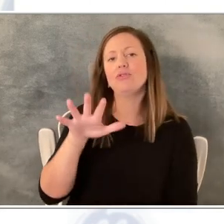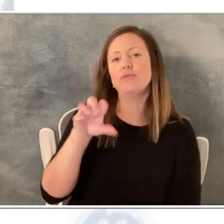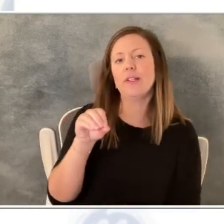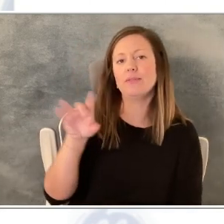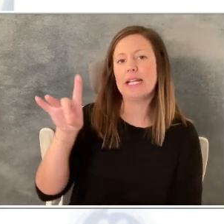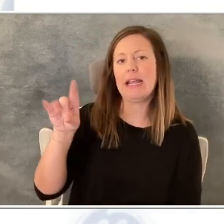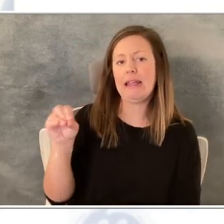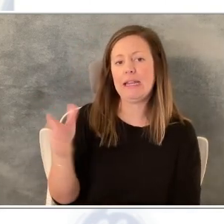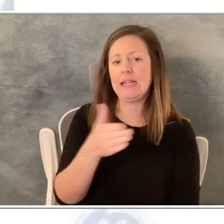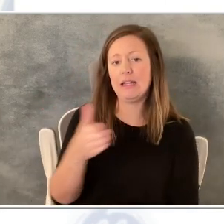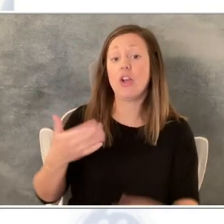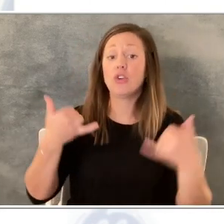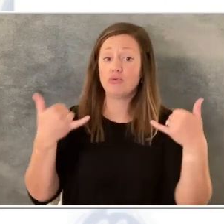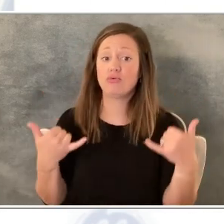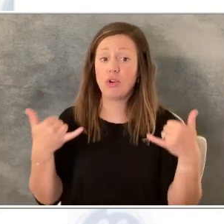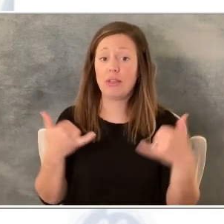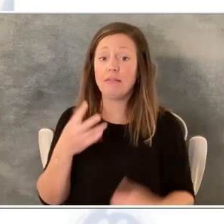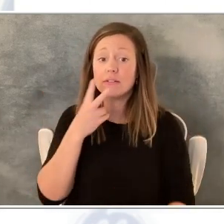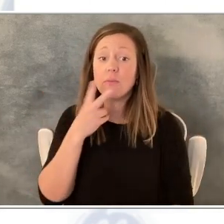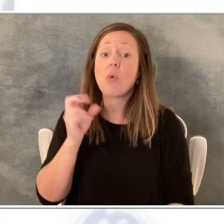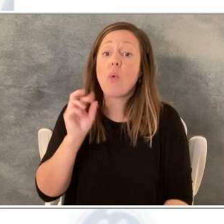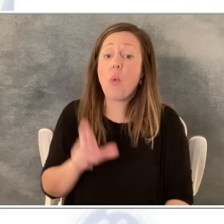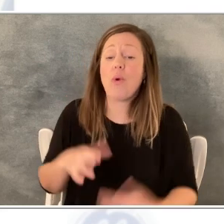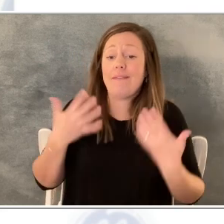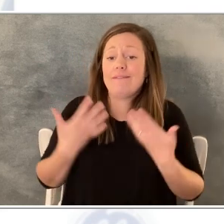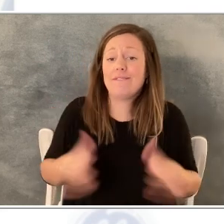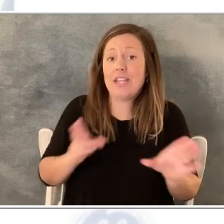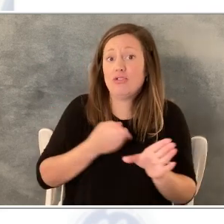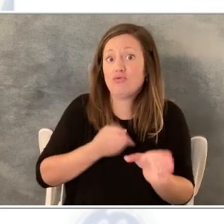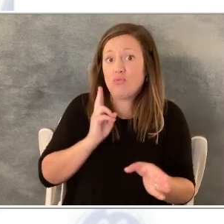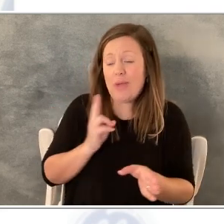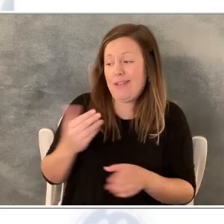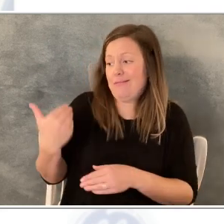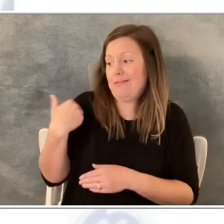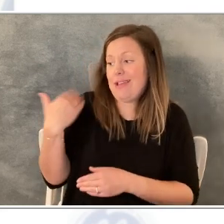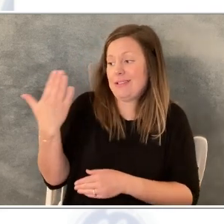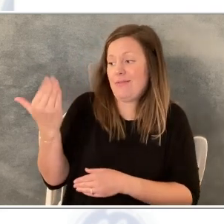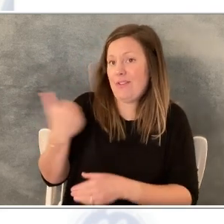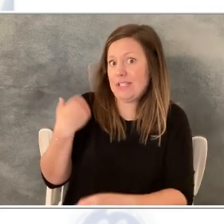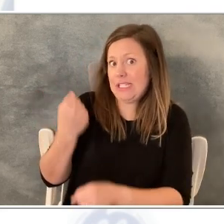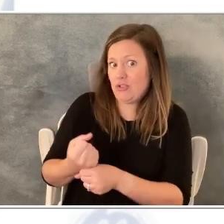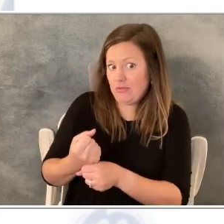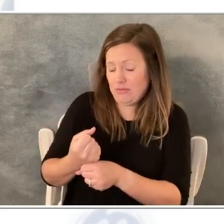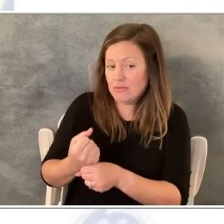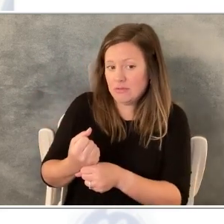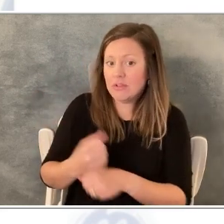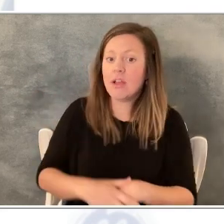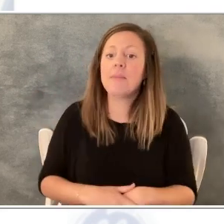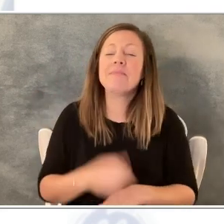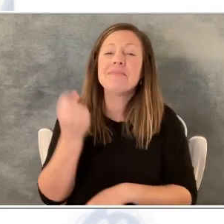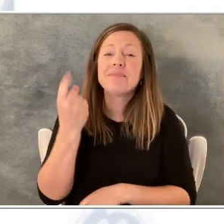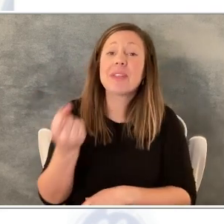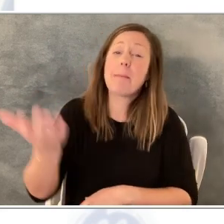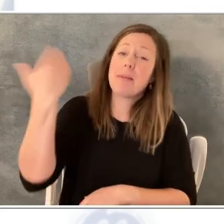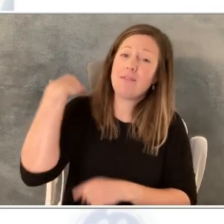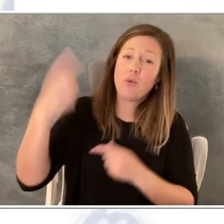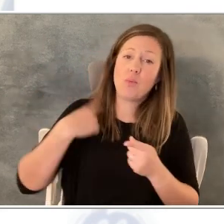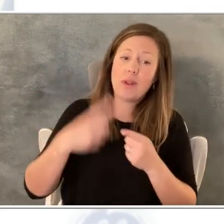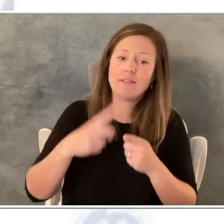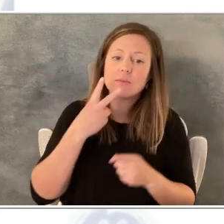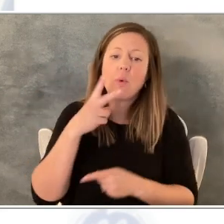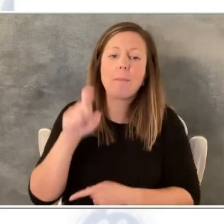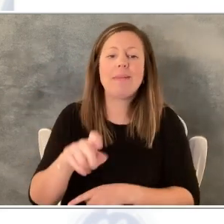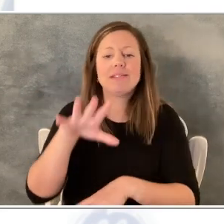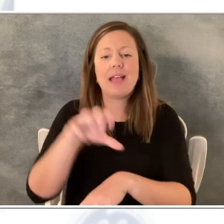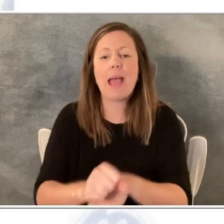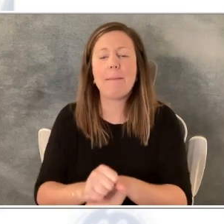currently smoke or have quit smoking within the past 15 years. And when you smoked, you had to have a habit of smoking at least a pack